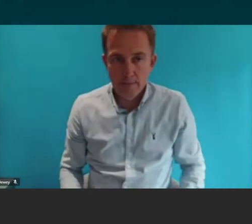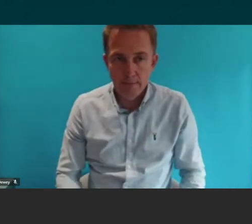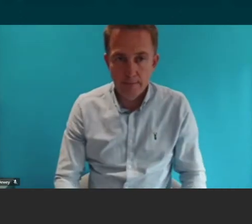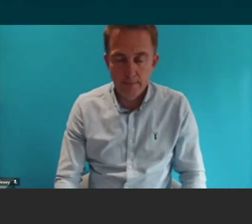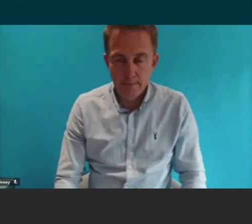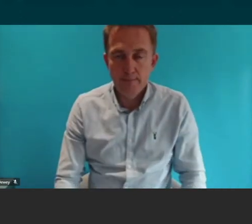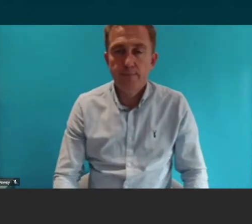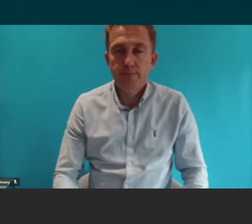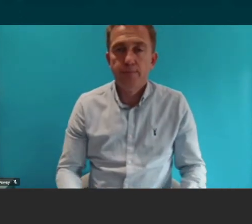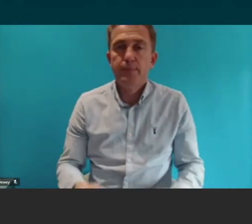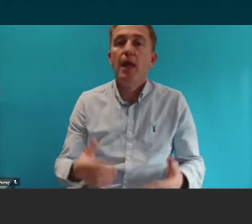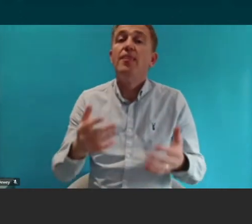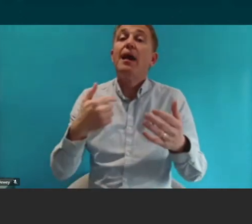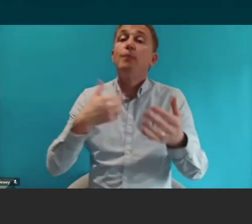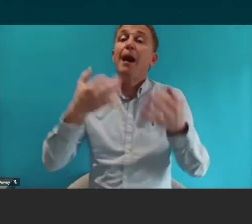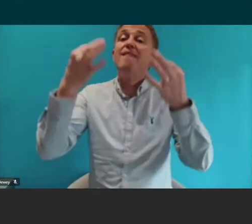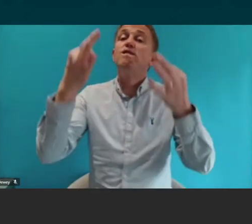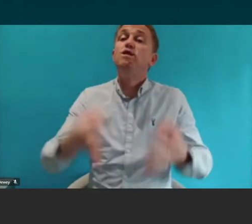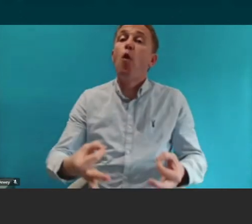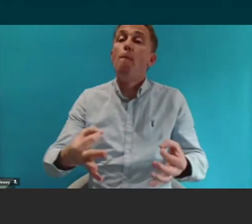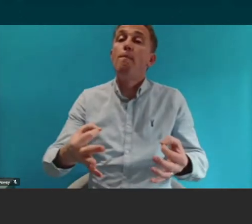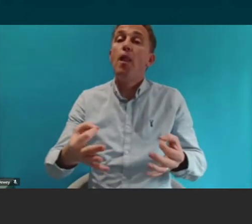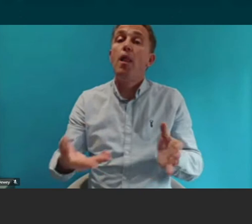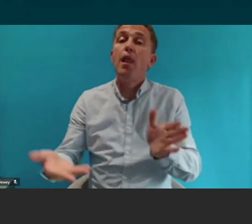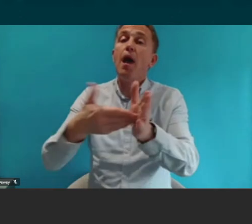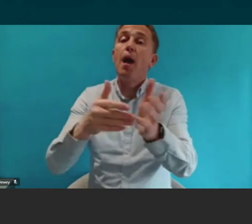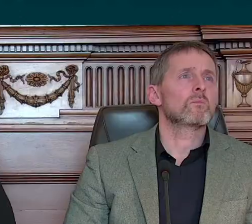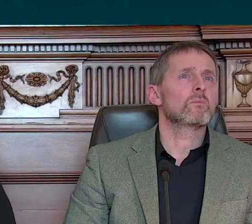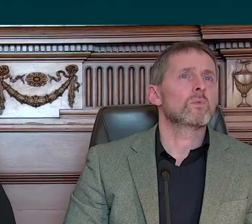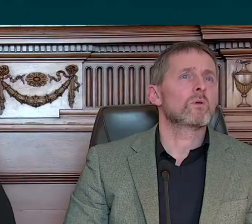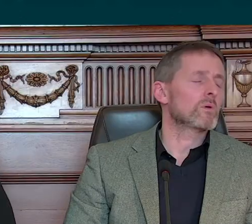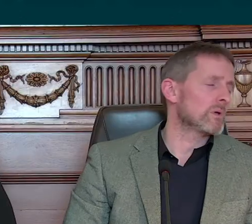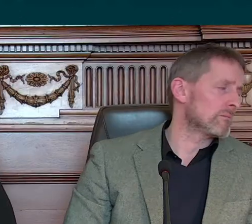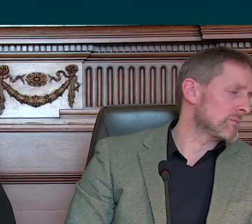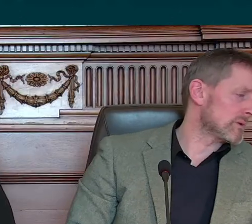I formally move this amendment. Thank you.